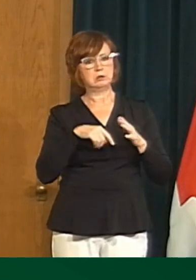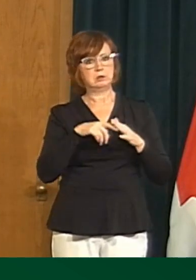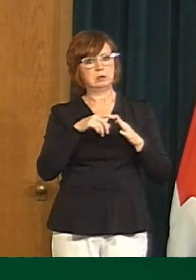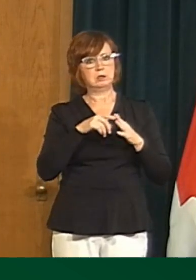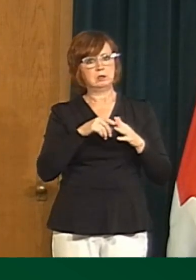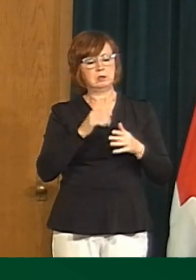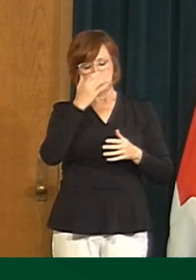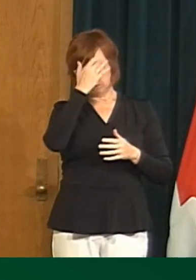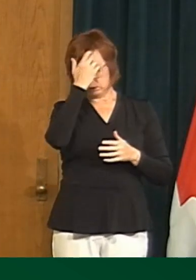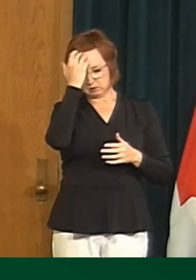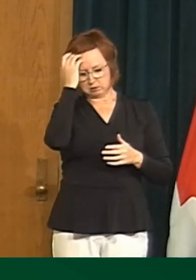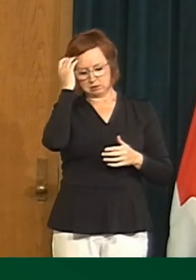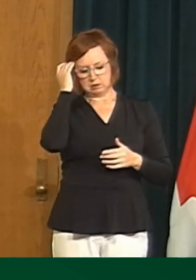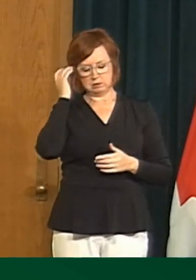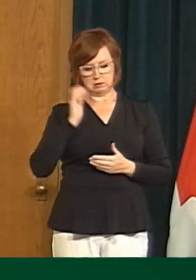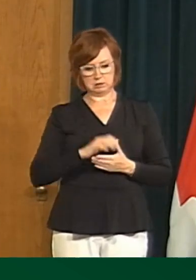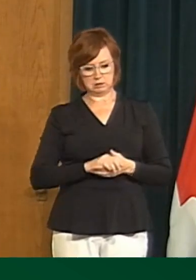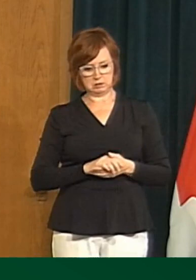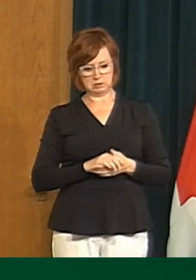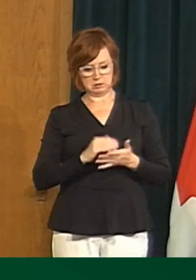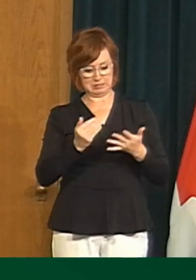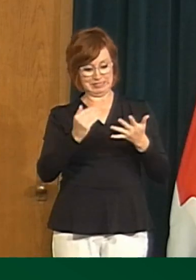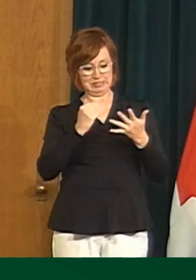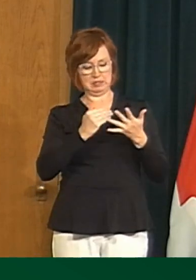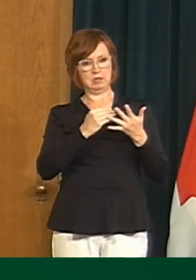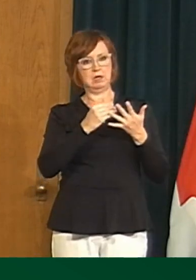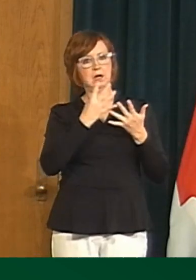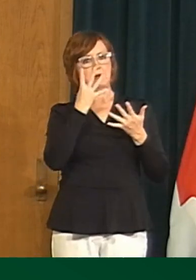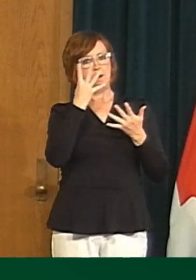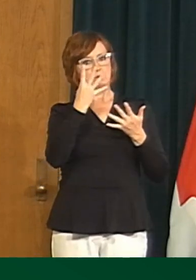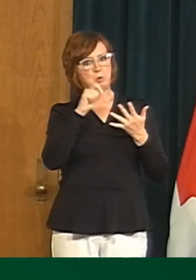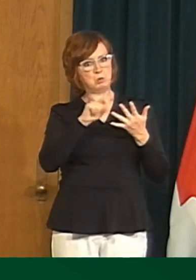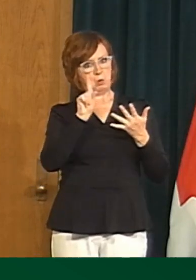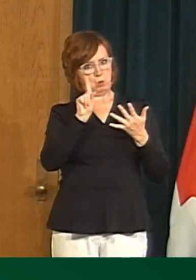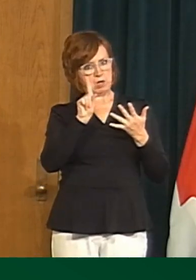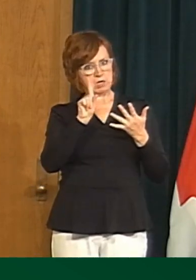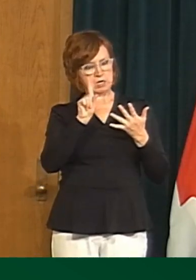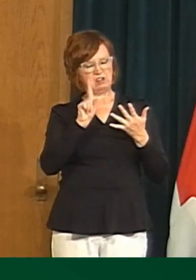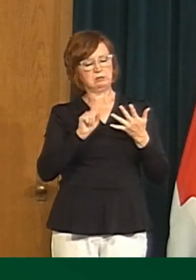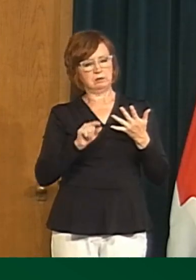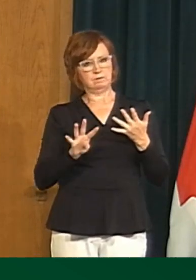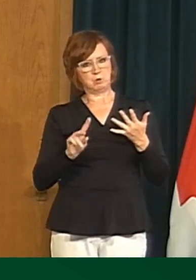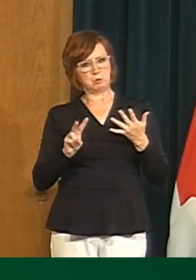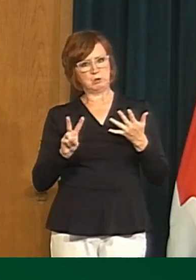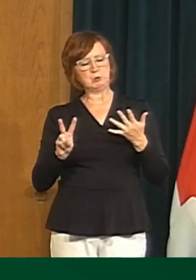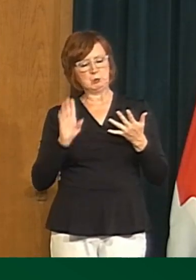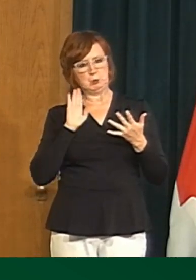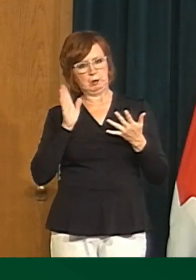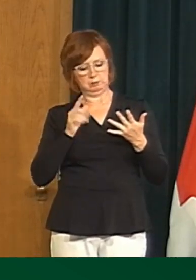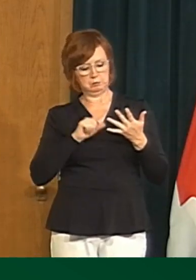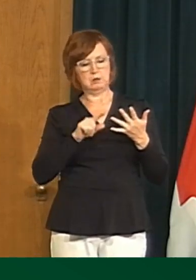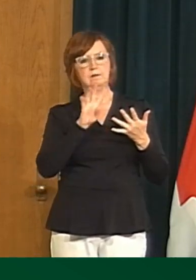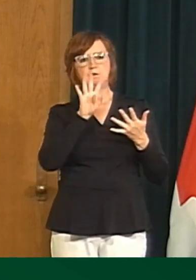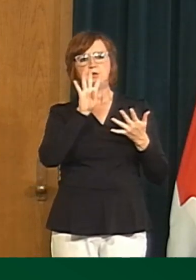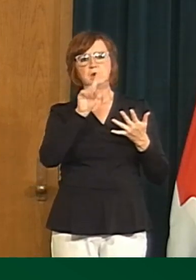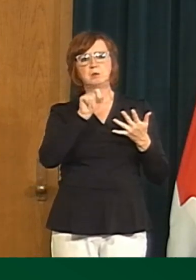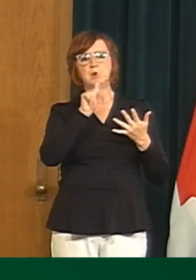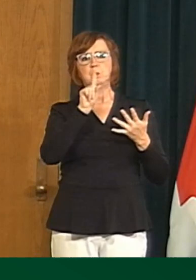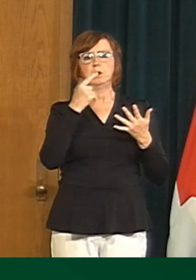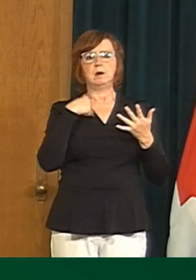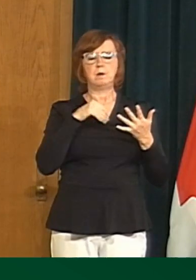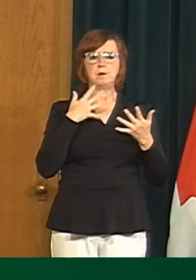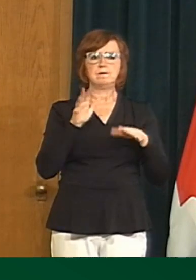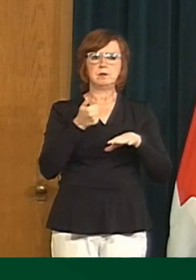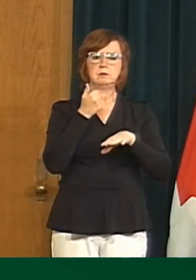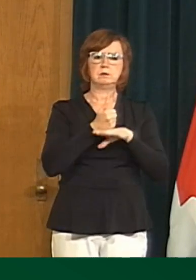these organizations in Phase 4.1 is occurring right now, has been occurring for some period of time with respect